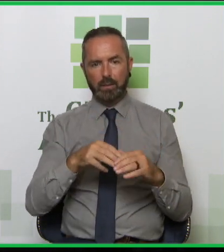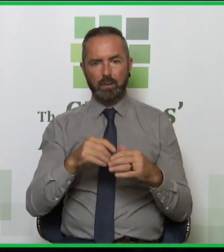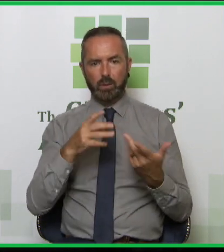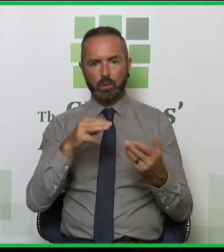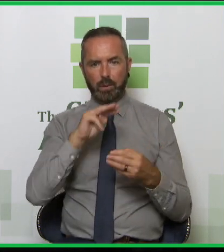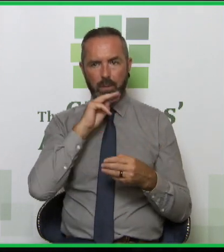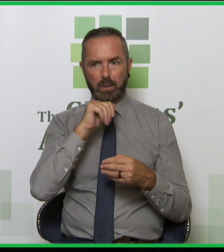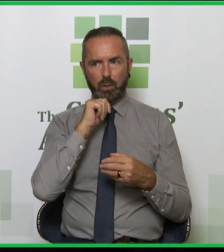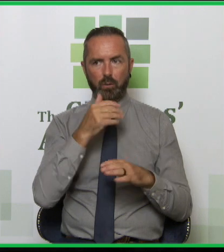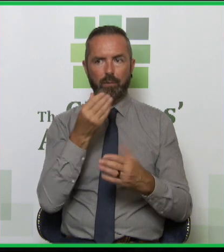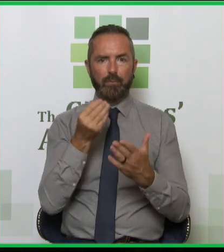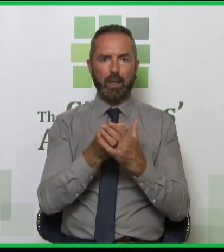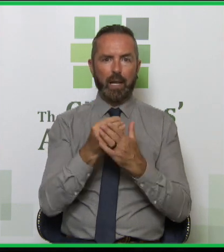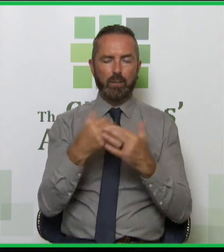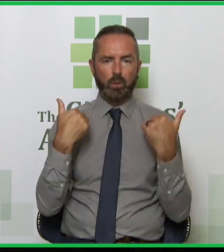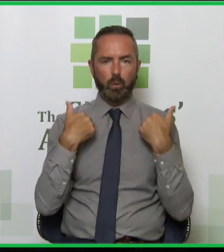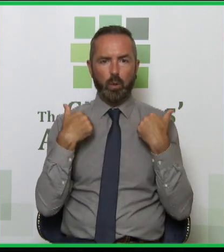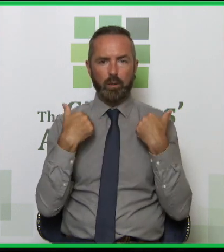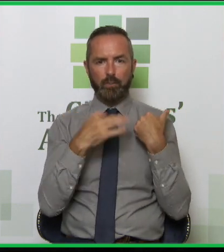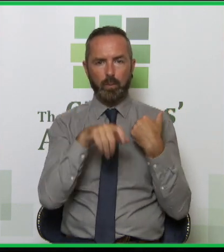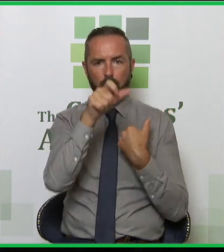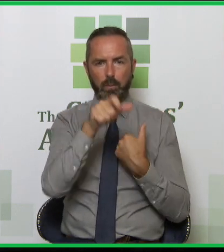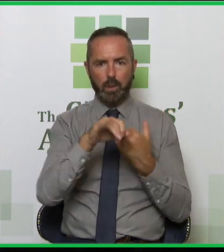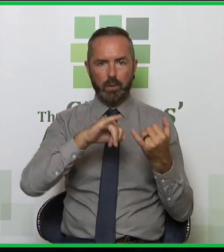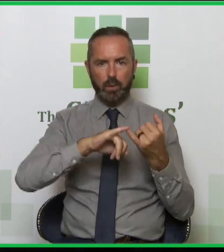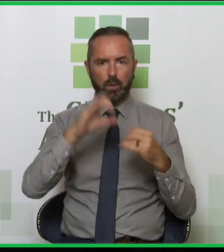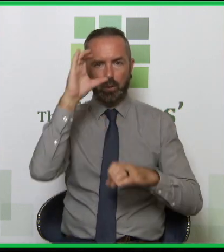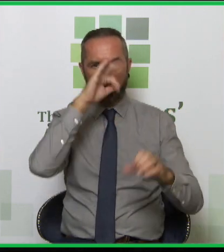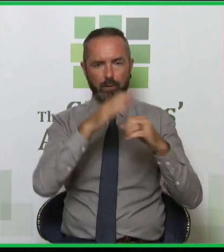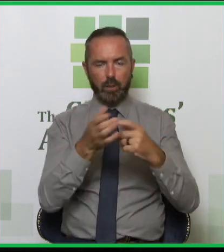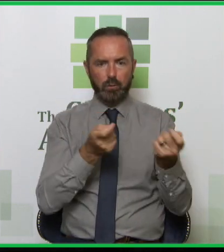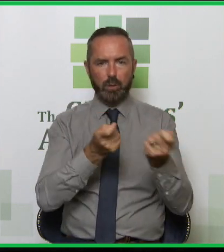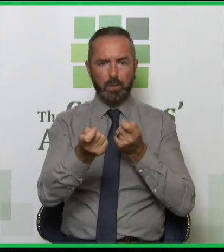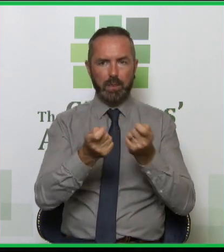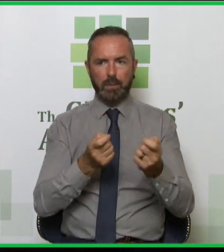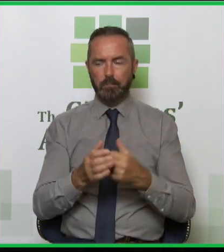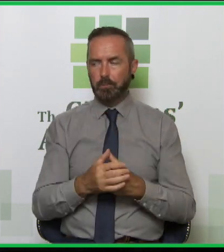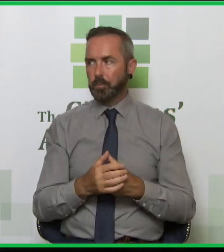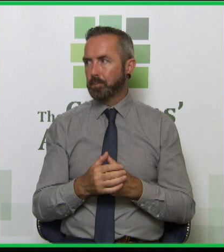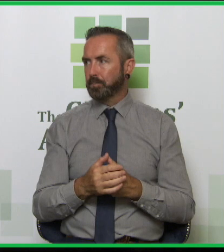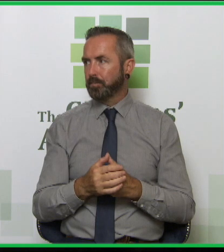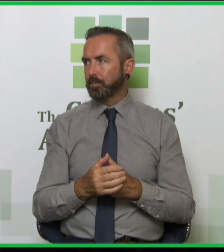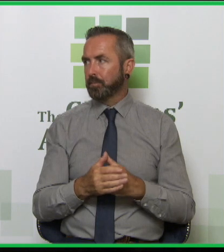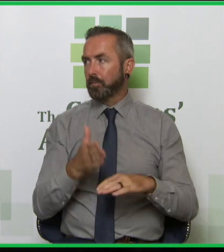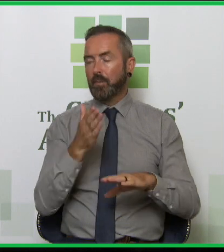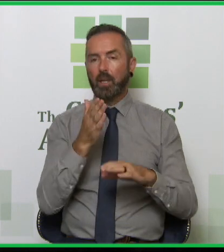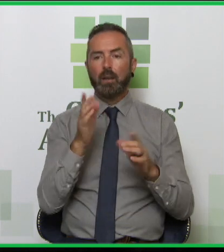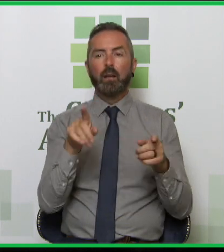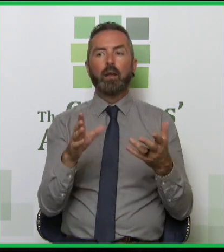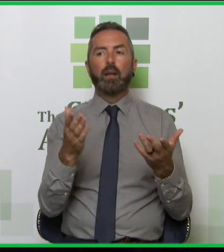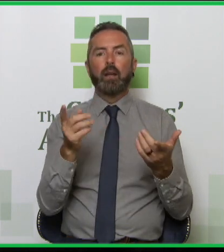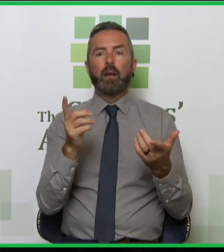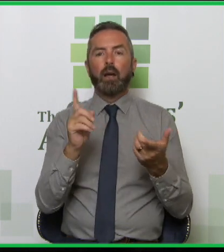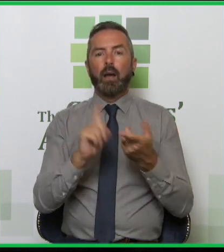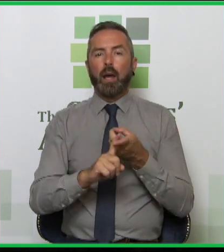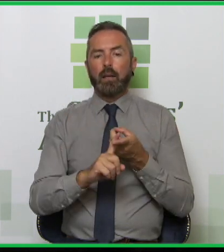financial worry from somebody who's seeking treatment. In addition, employers then, if they, we have a